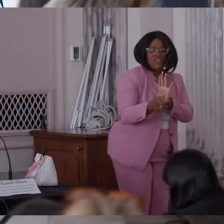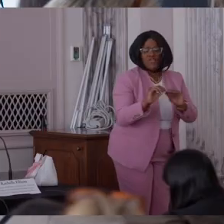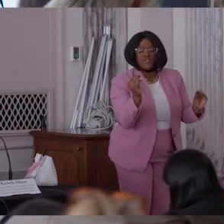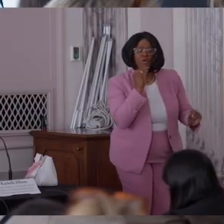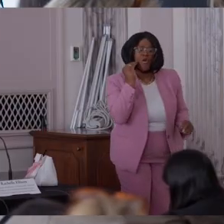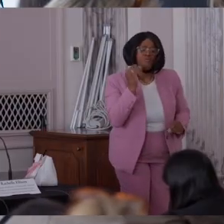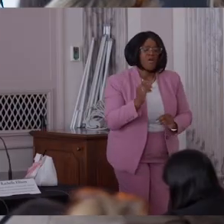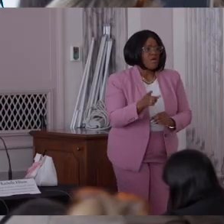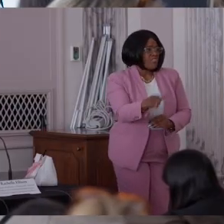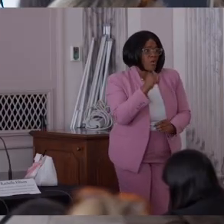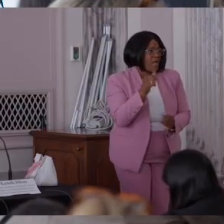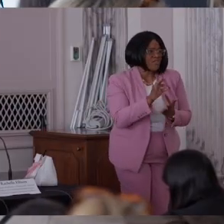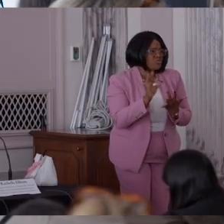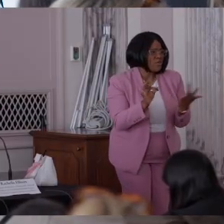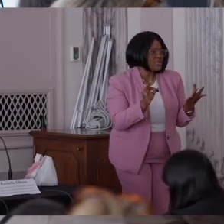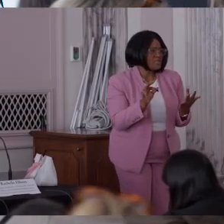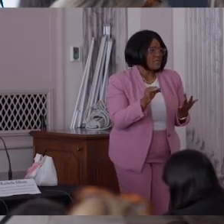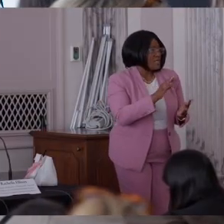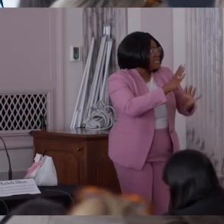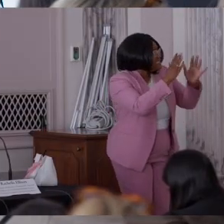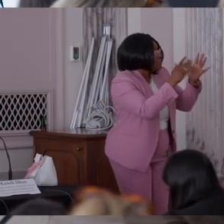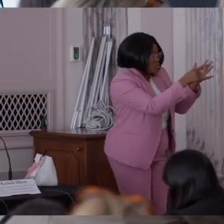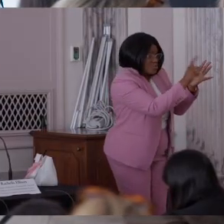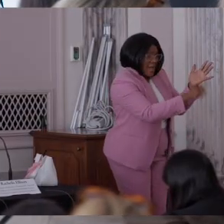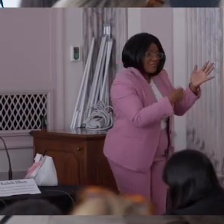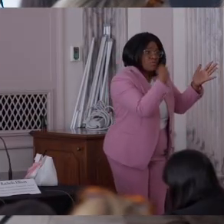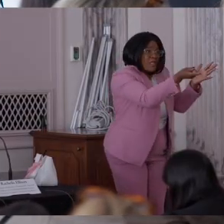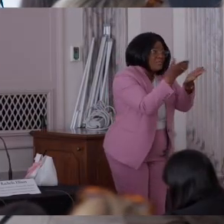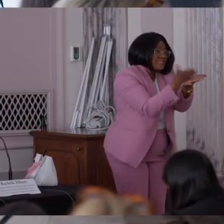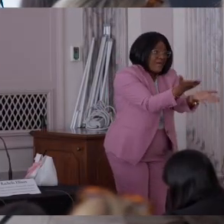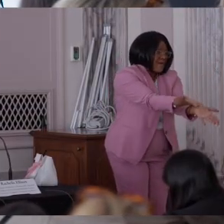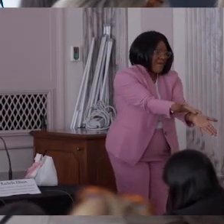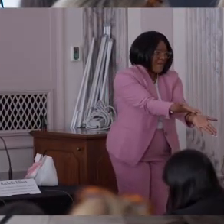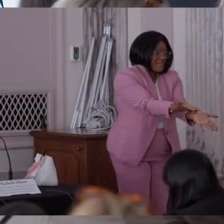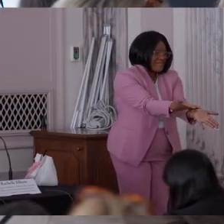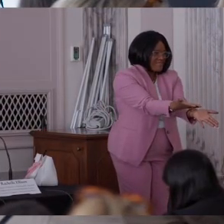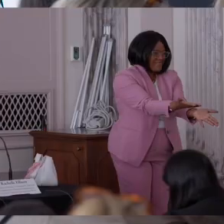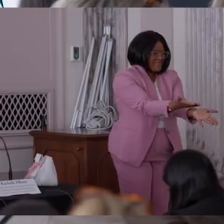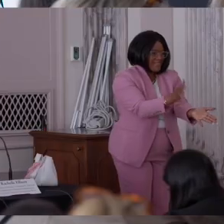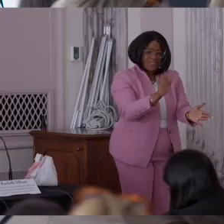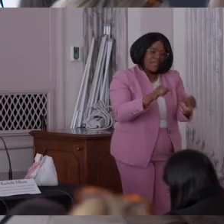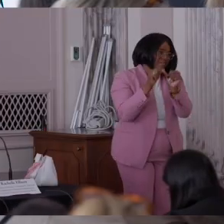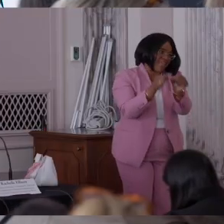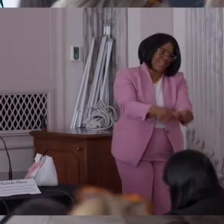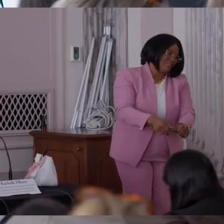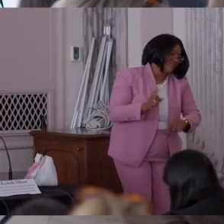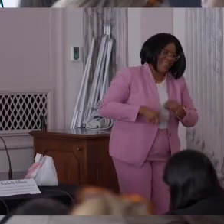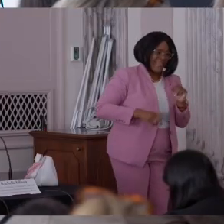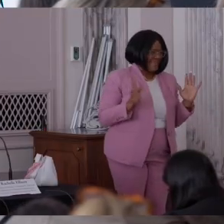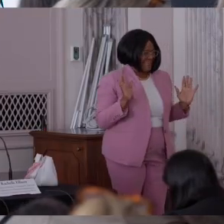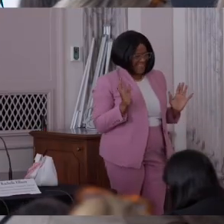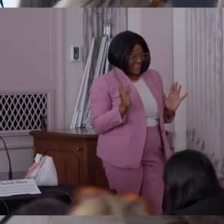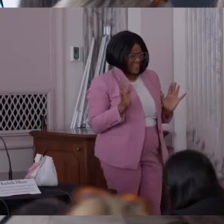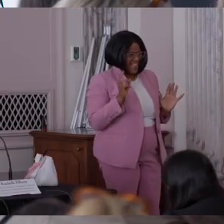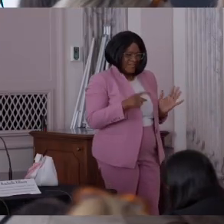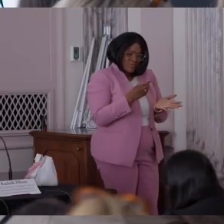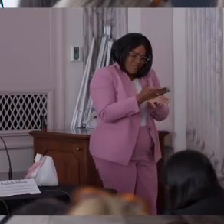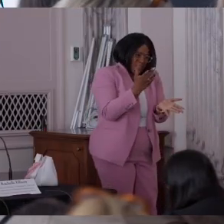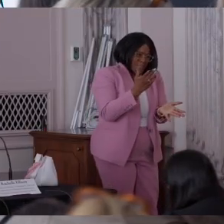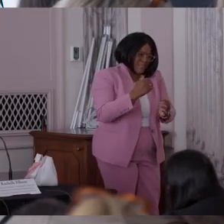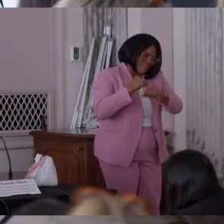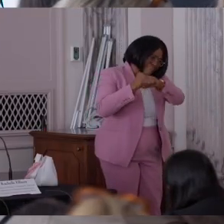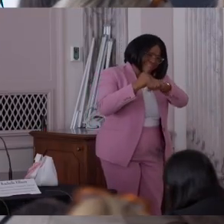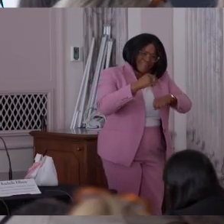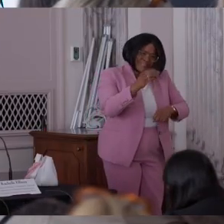without a choice or they have behavioral health issues. That is not something that can go without any